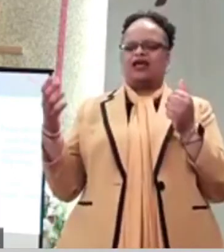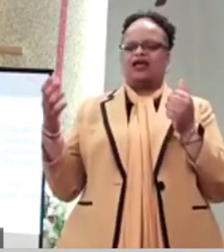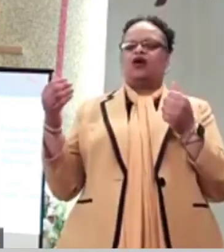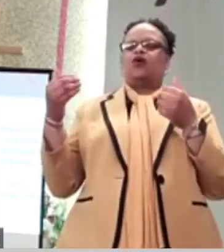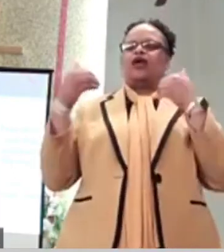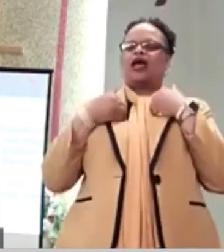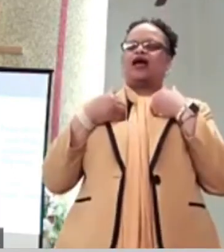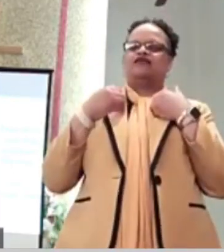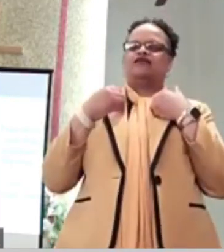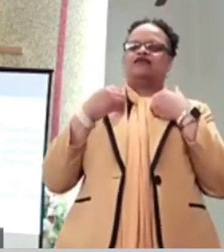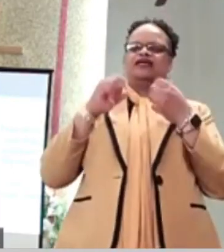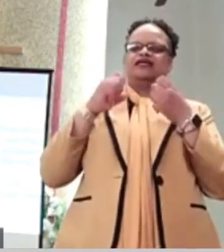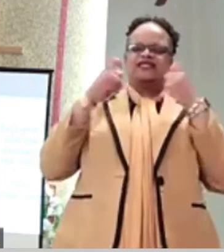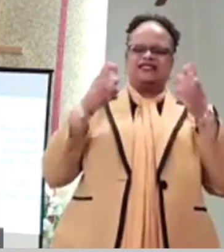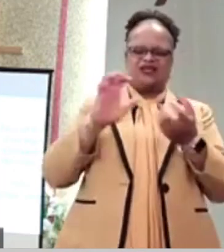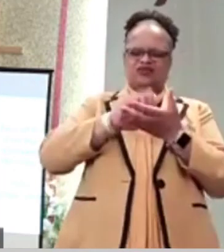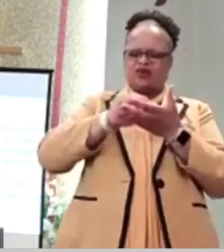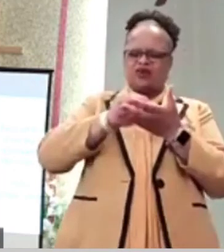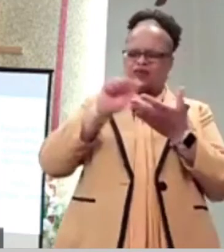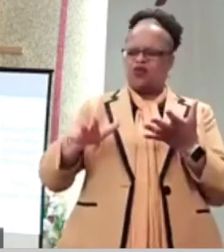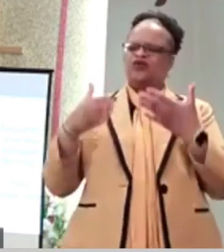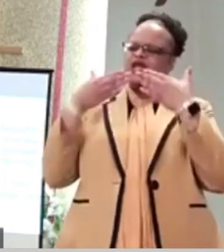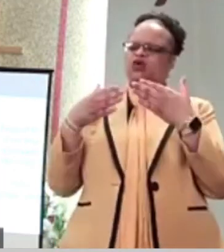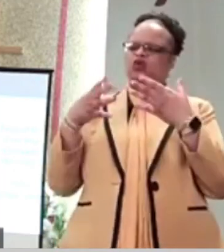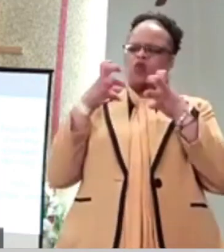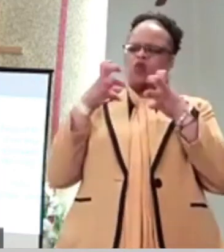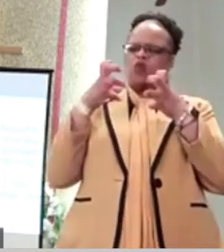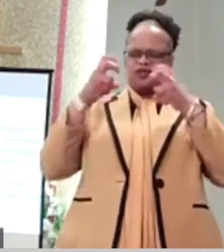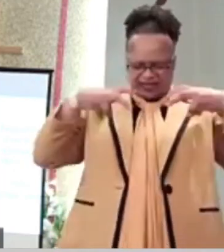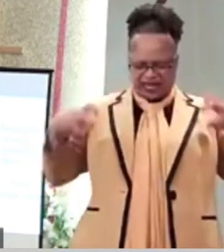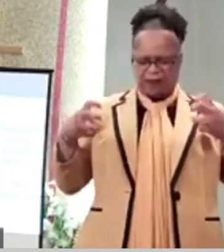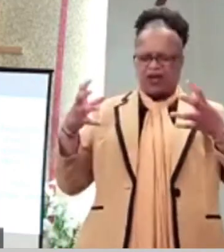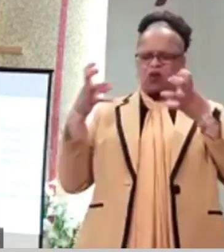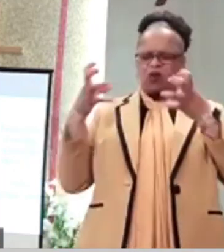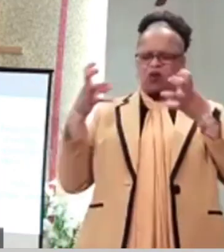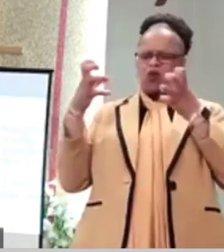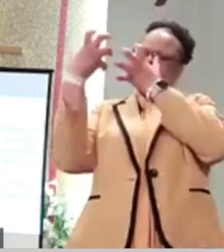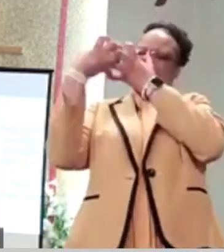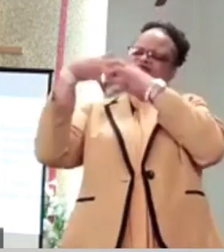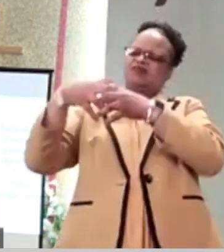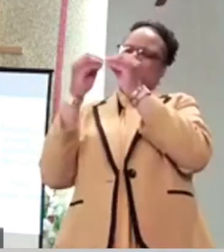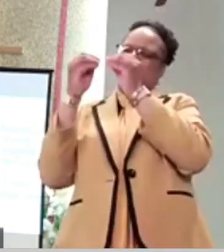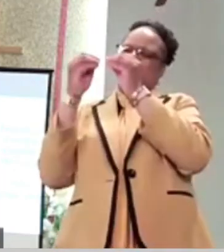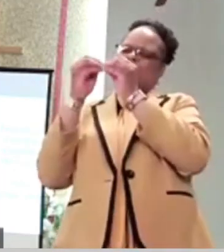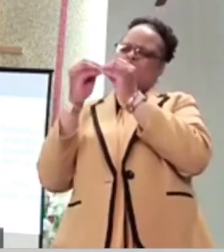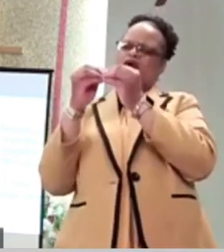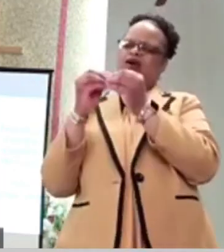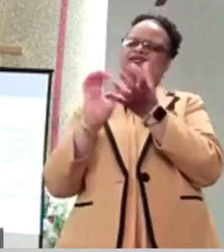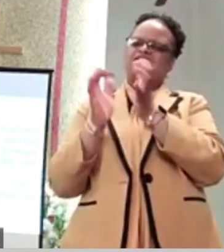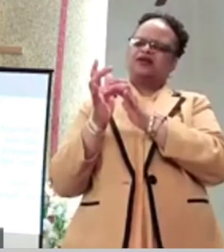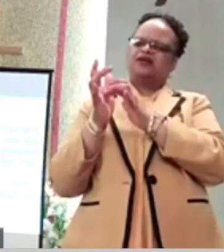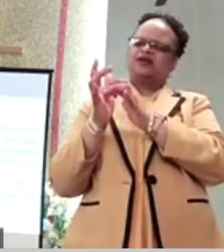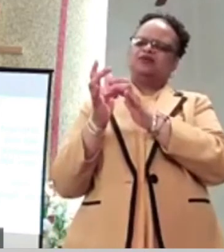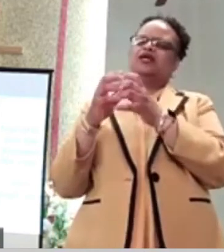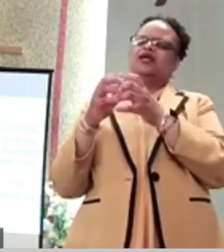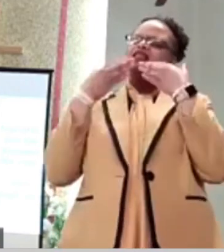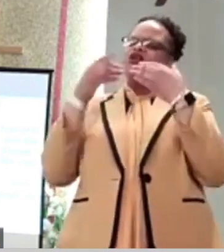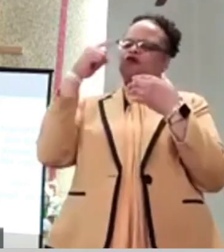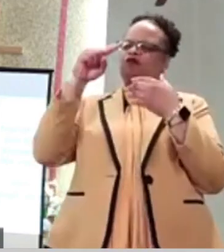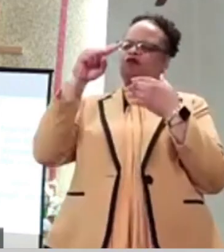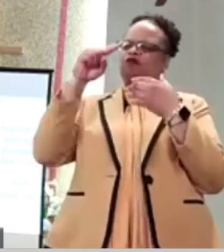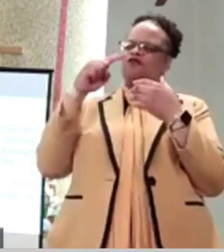look inwardly and see how we can be more like you, more conformed to the likeness and image of your Son, Jesus Christ. We thank you again for